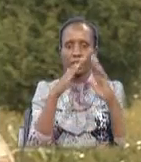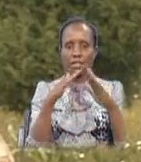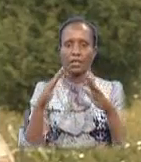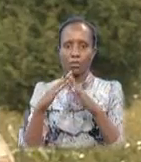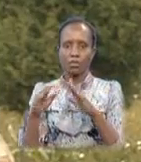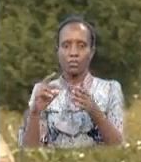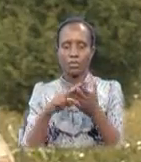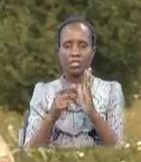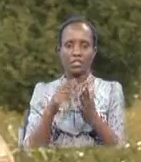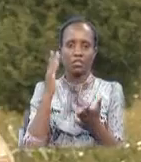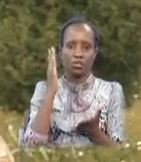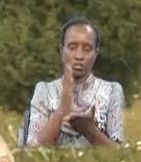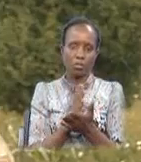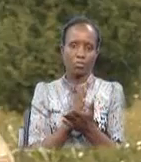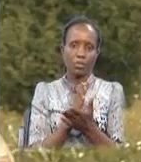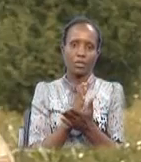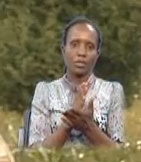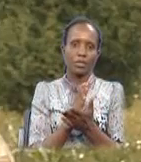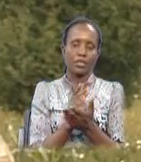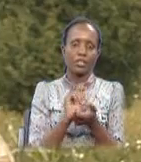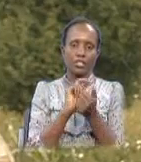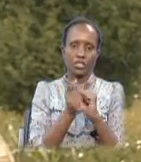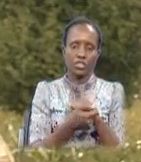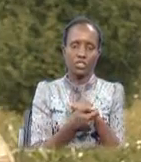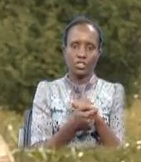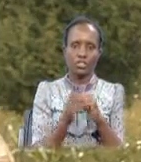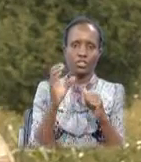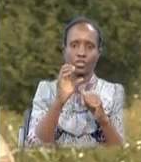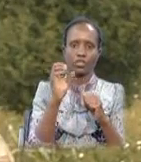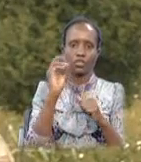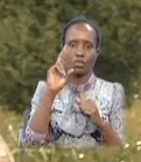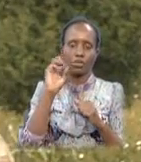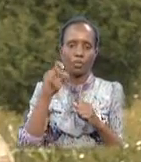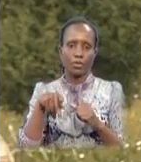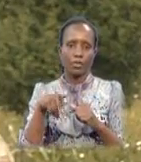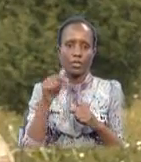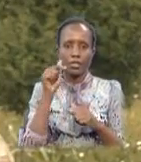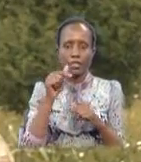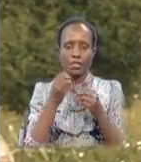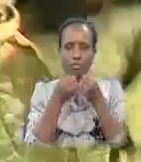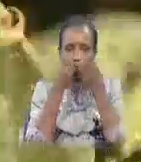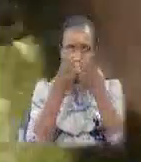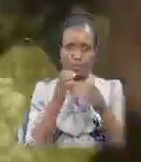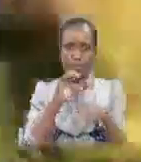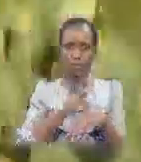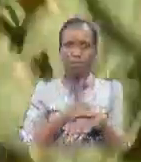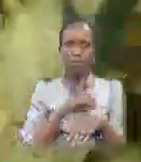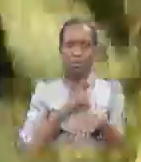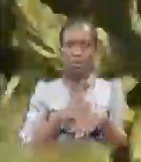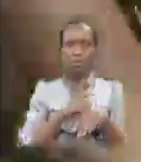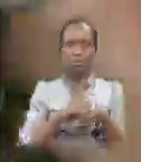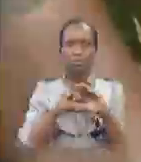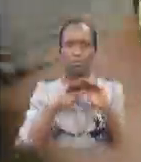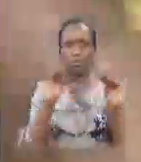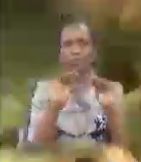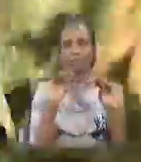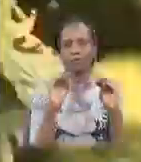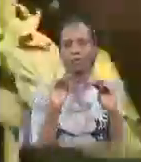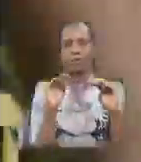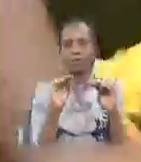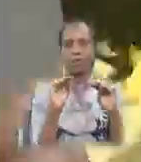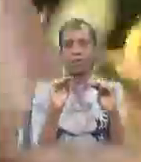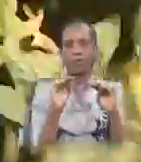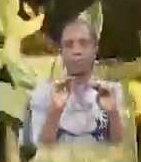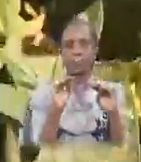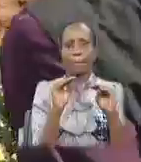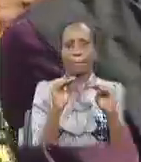us to stop and rotate the crop. This information they got even during the trainings which they had. Despite